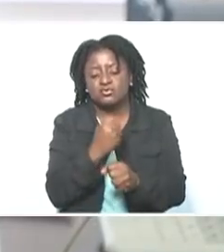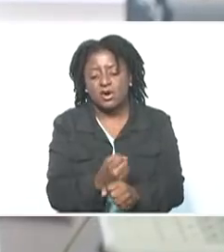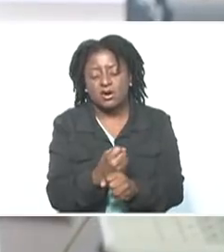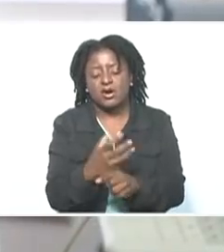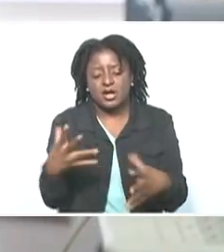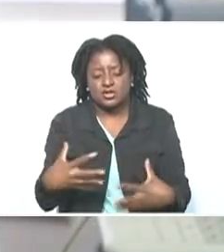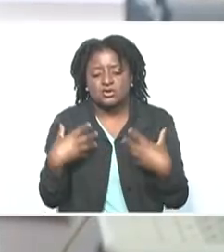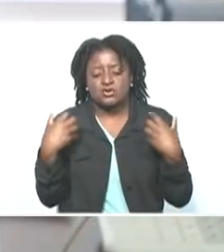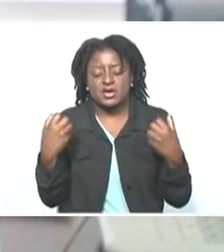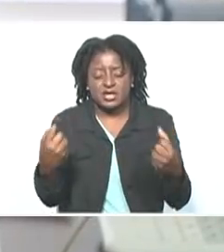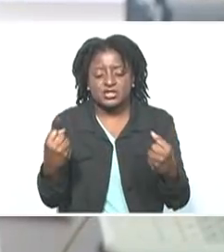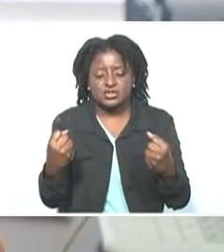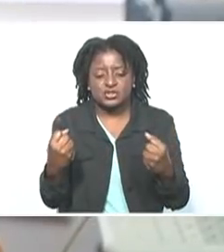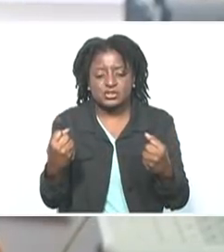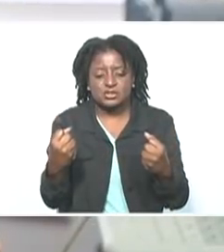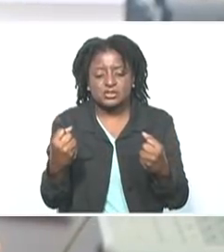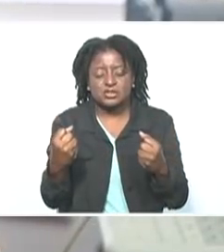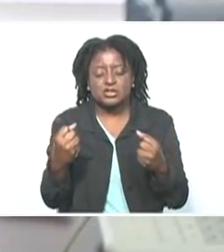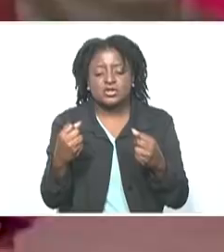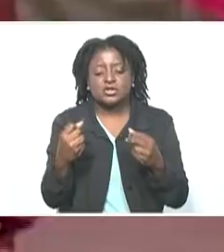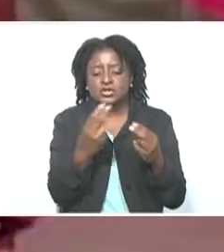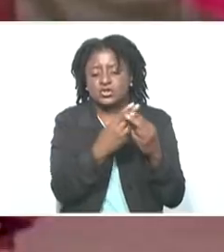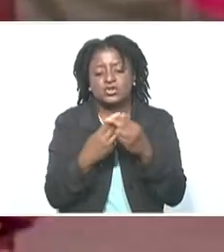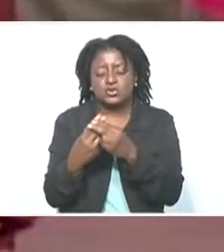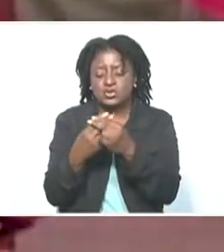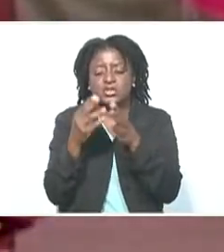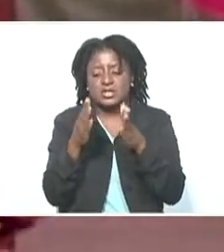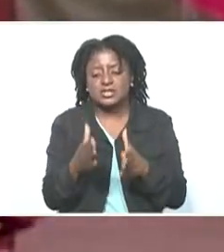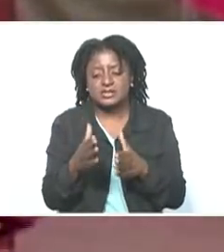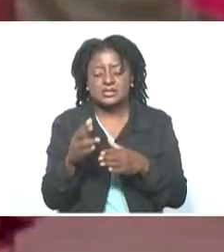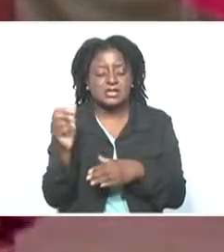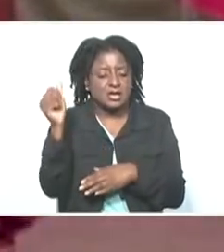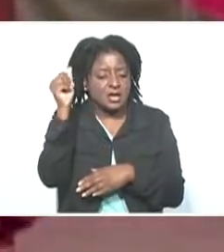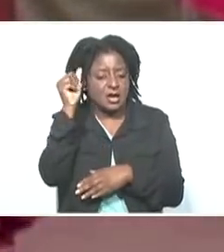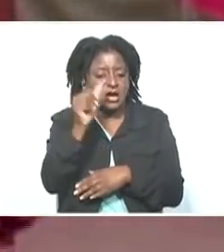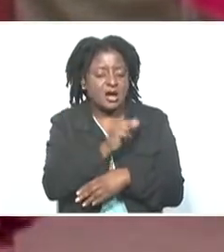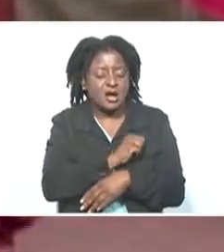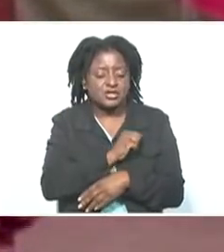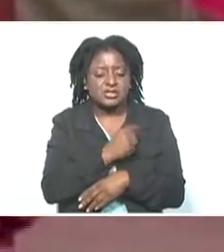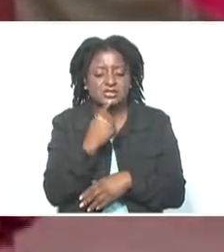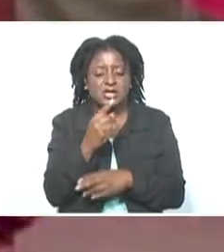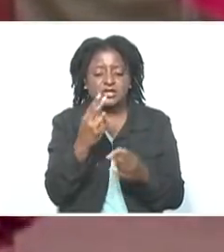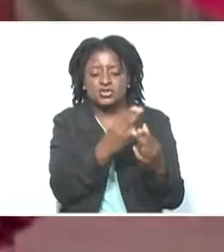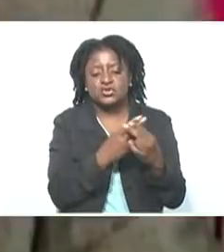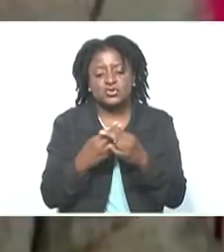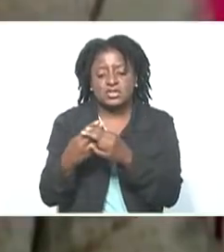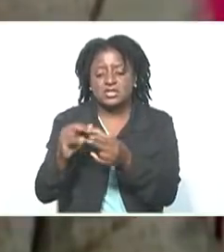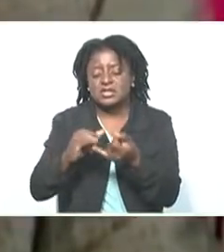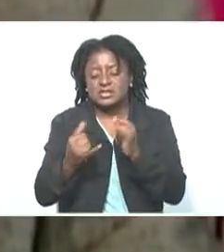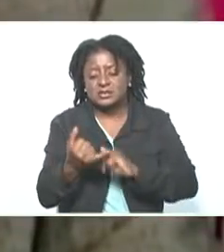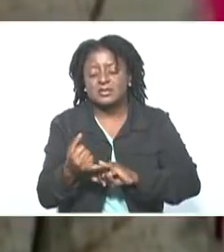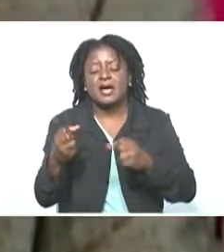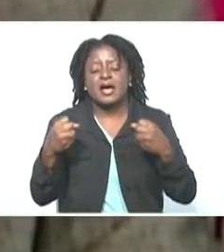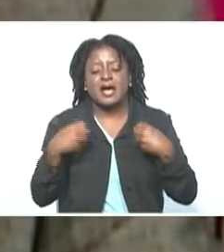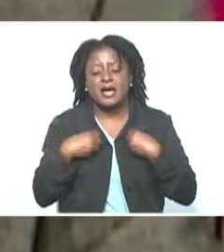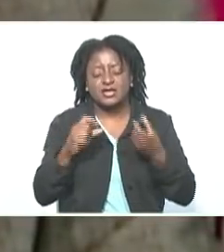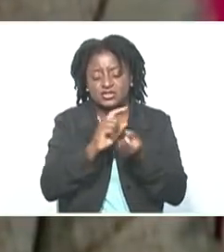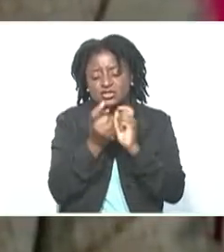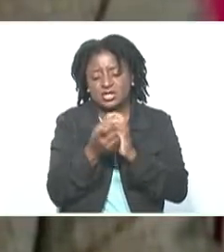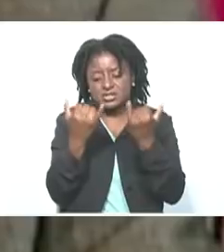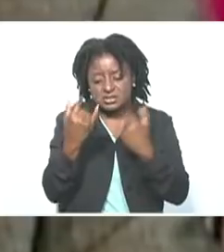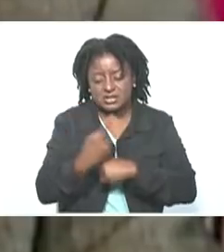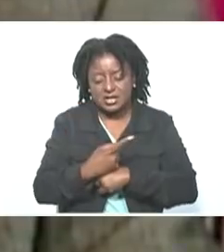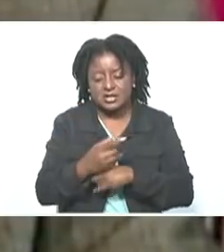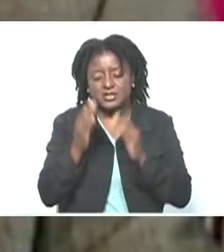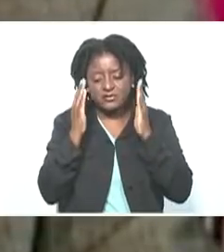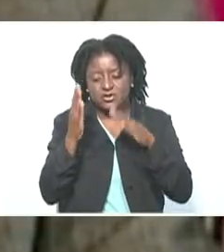and courageous unionist. Archer said unionism has changed, and today the focus is on